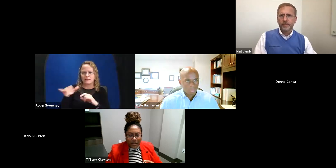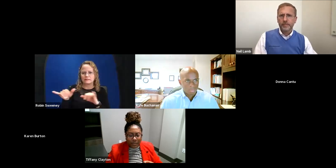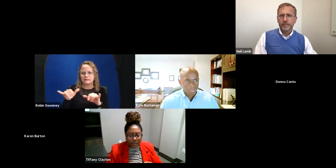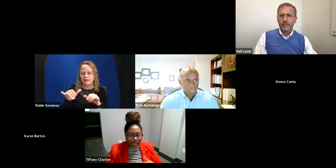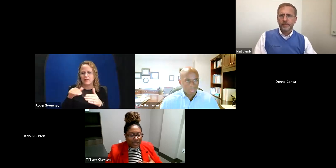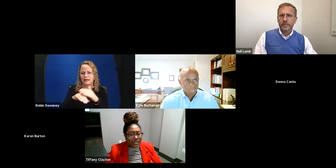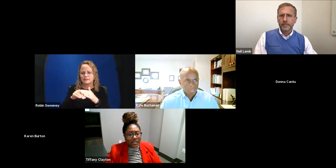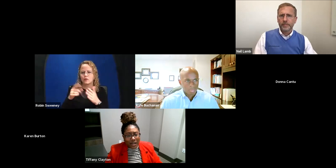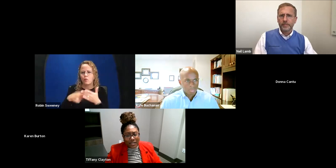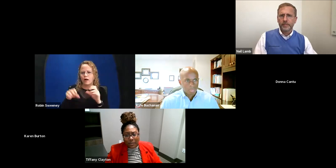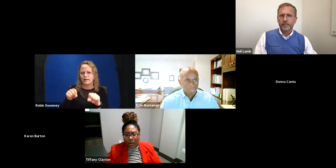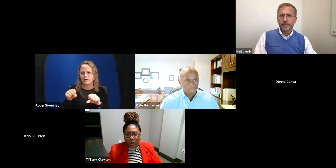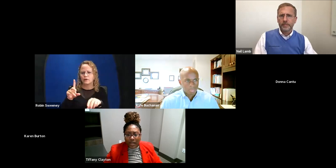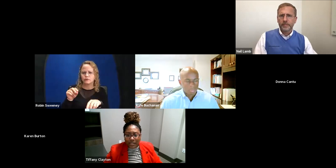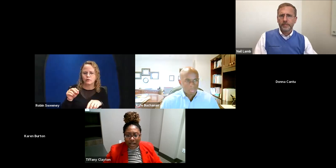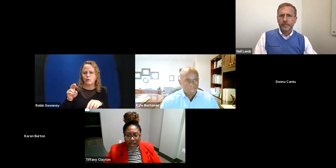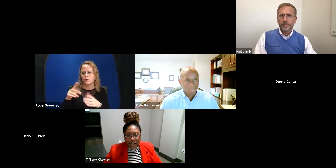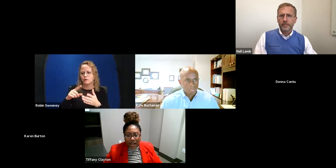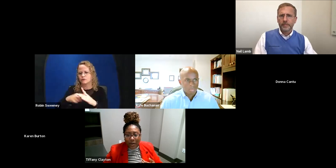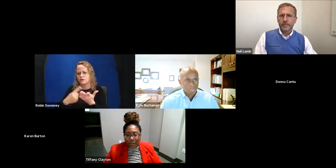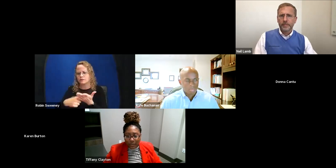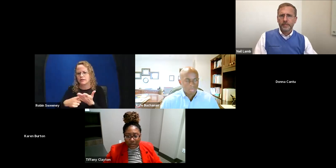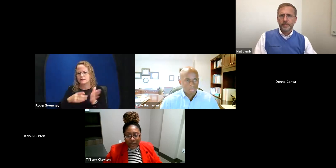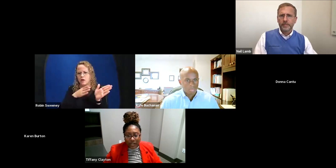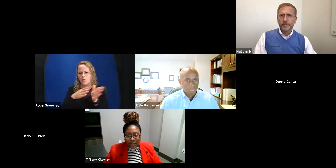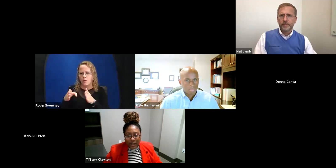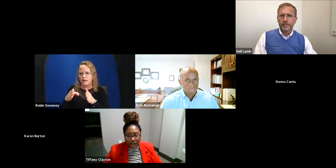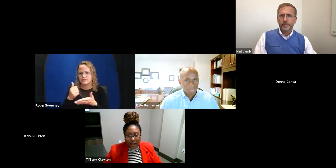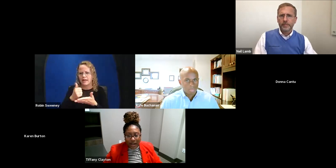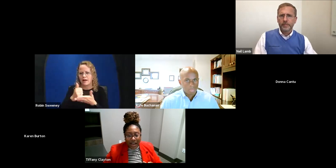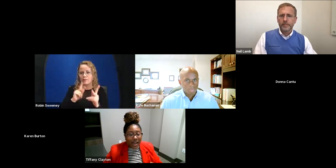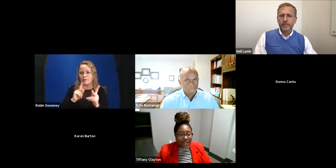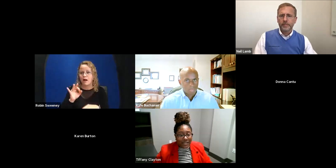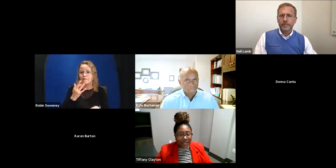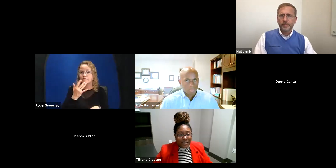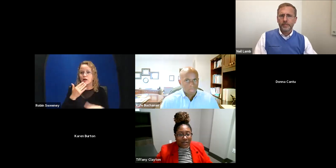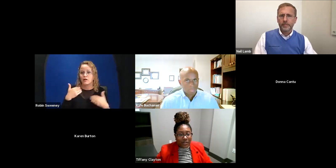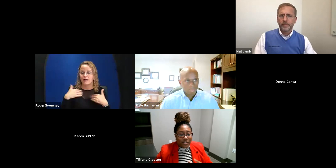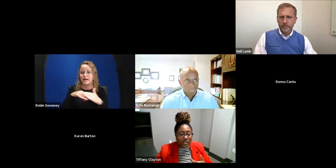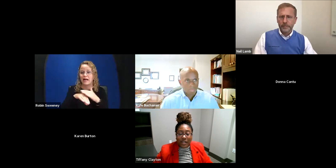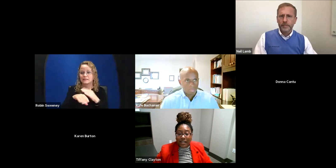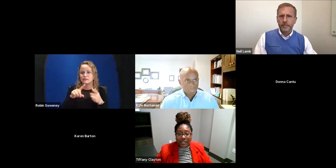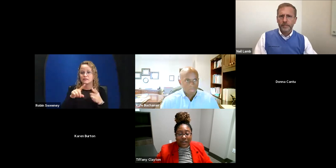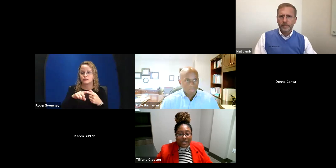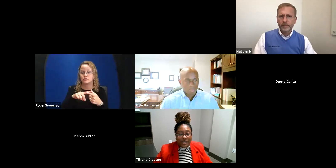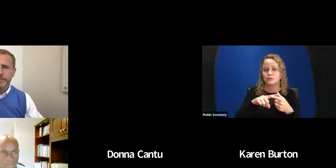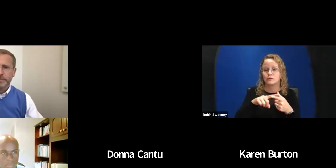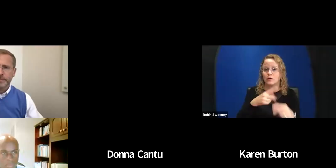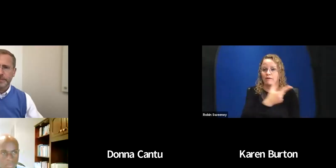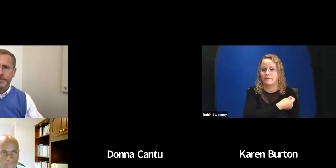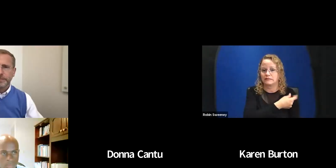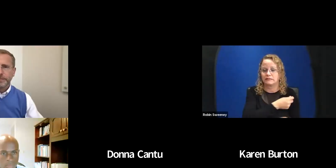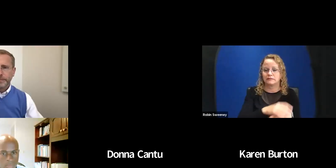we begin to discuss about ways that help people of color have access to these efforts or access to